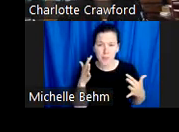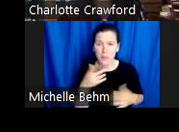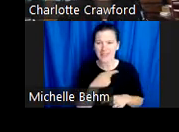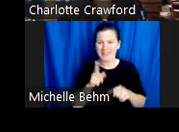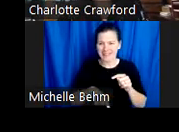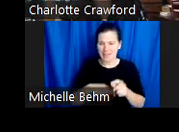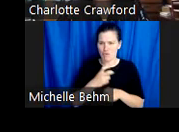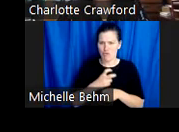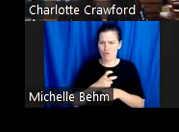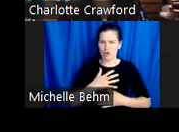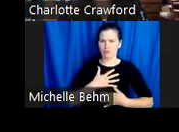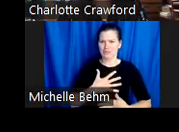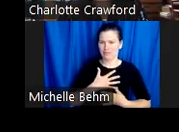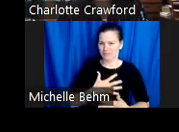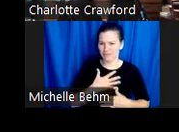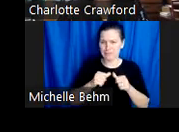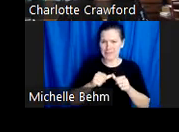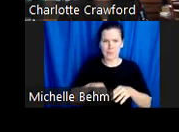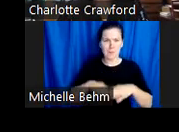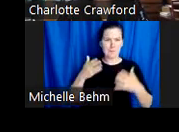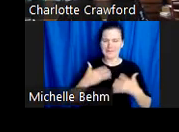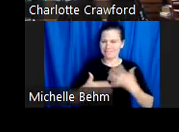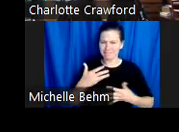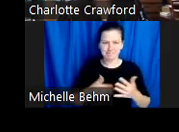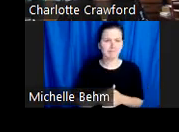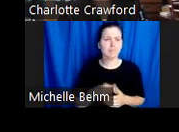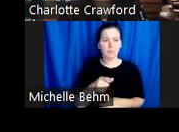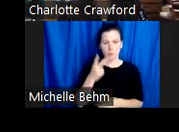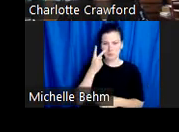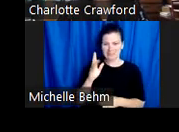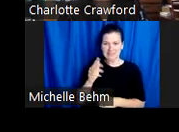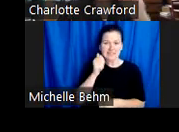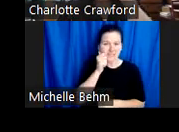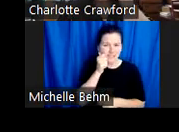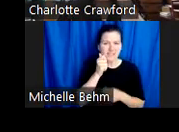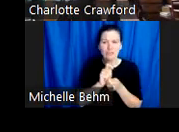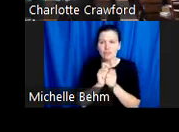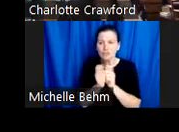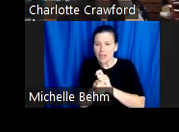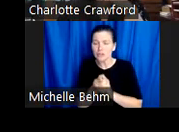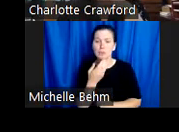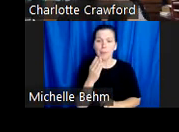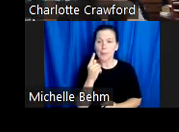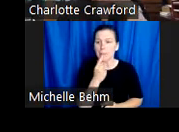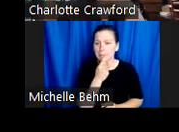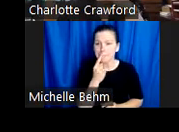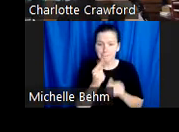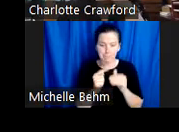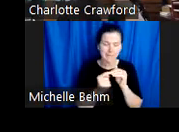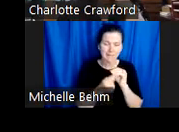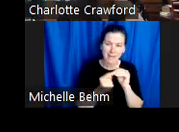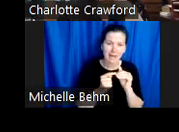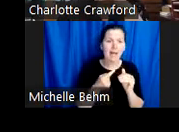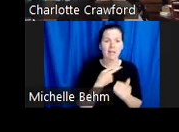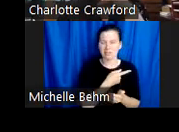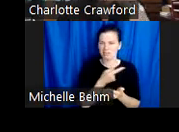airway. And then when you start seeing them going cyanotic, or their skin changes, blue lips, nails, they are very close to